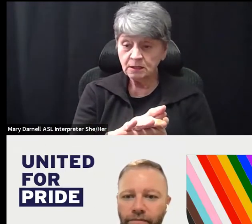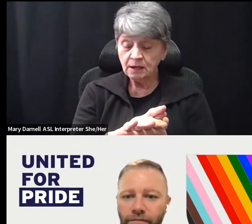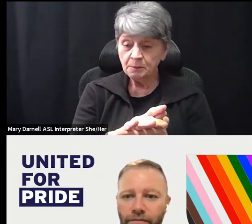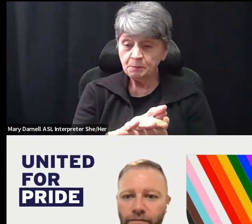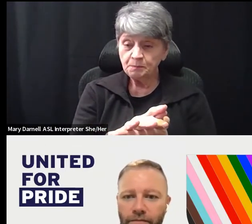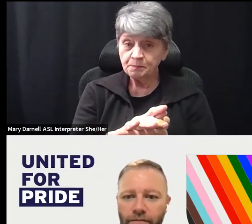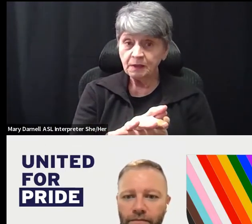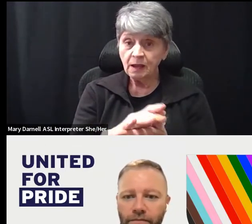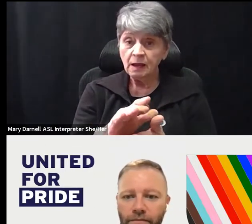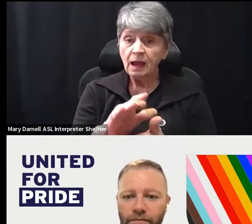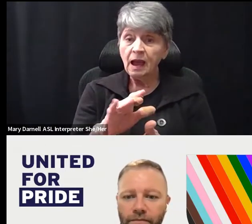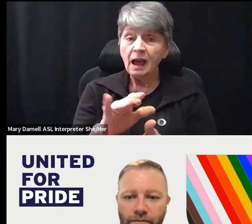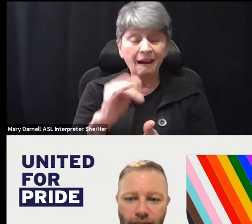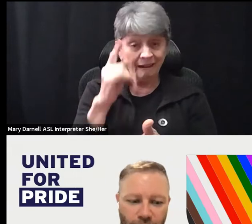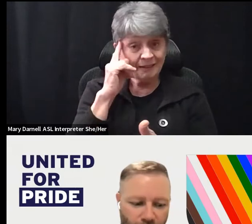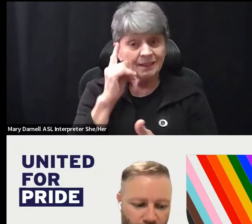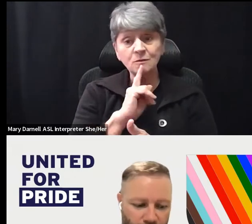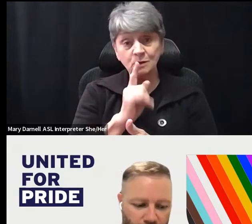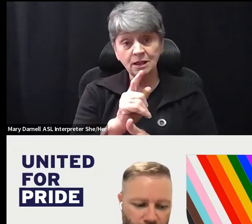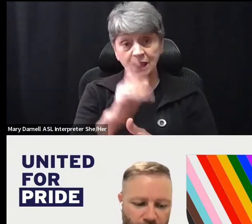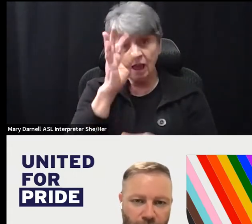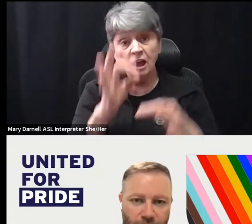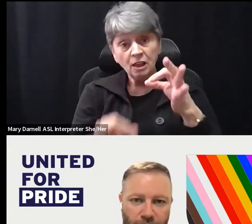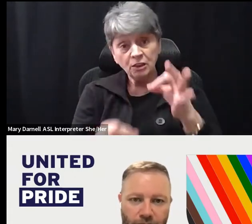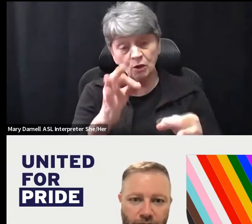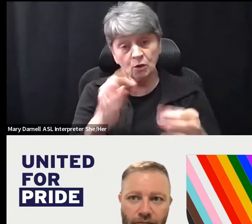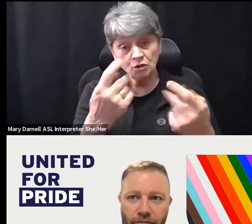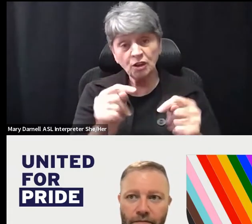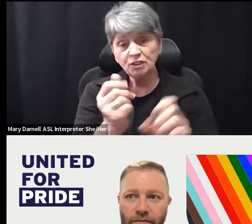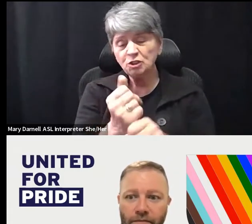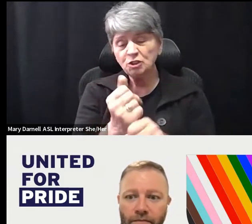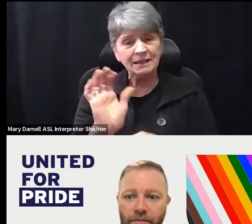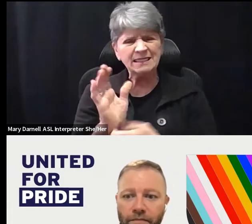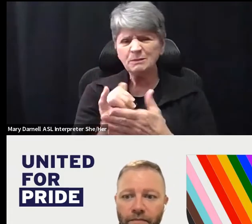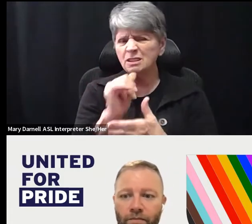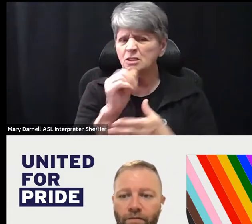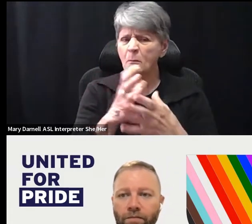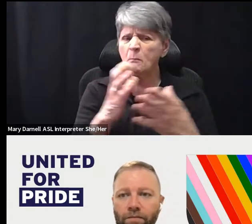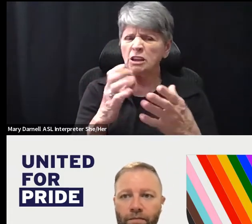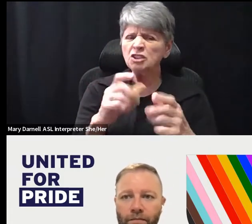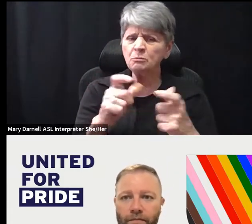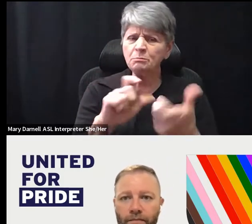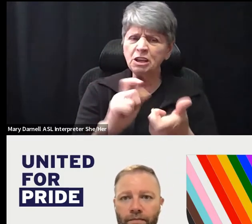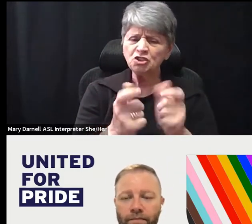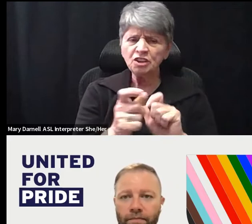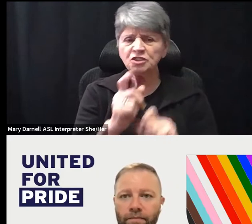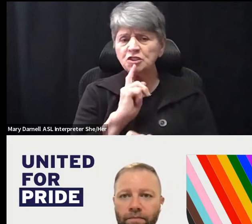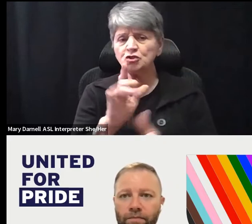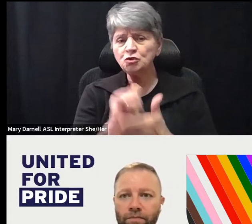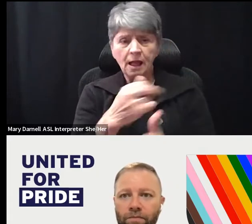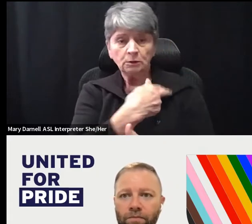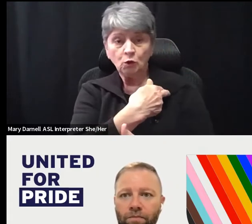although as the court really tried to portray it as not much of a big leap. And it's true that, religious extremists have been